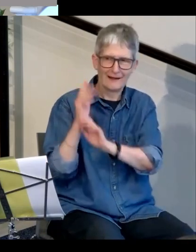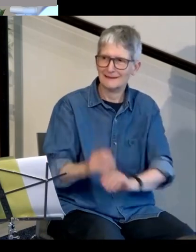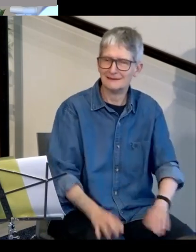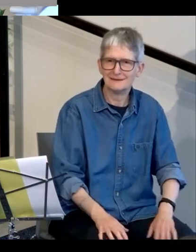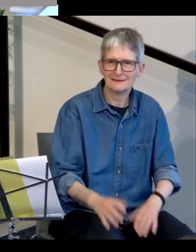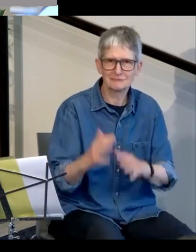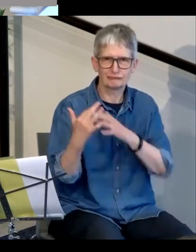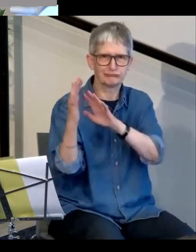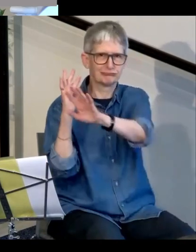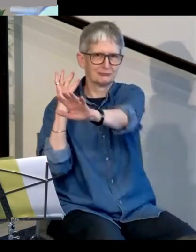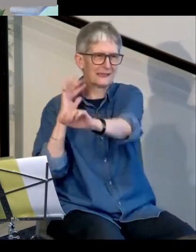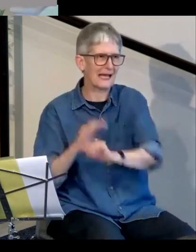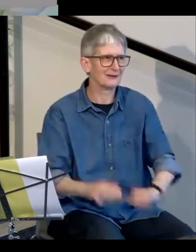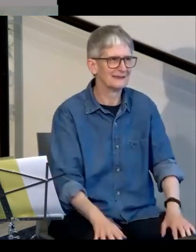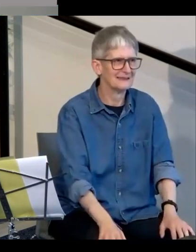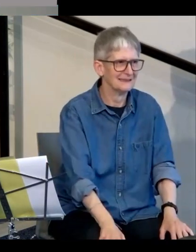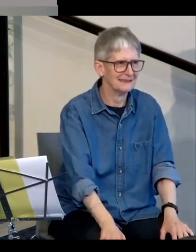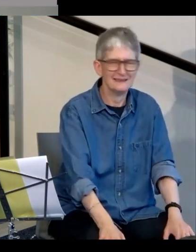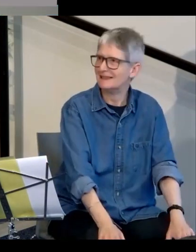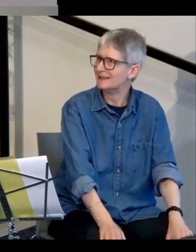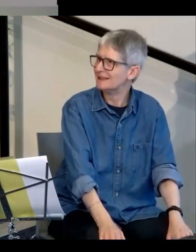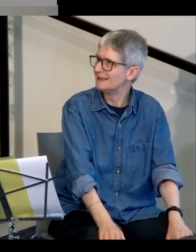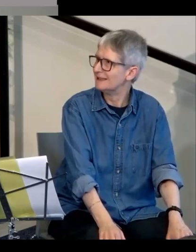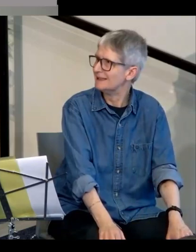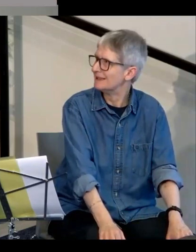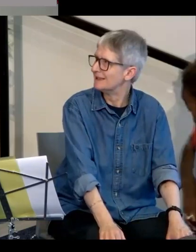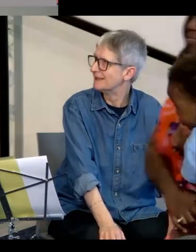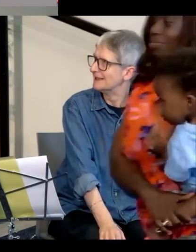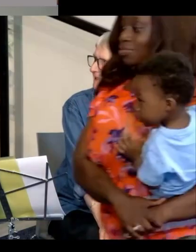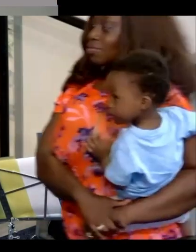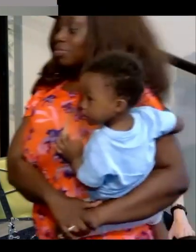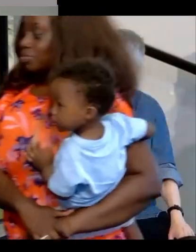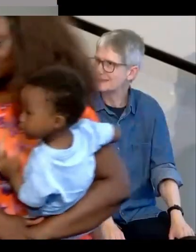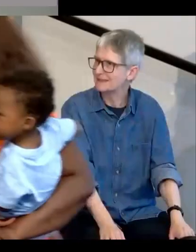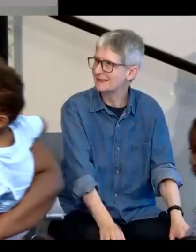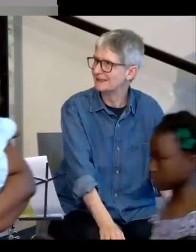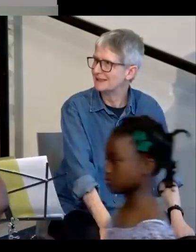out. And lovely.